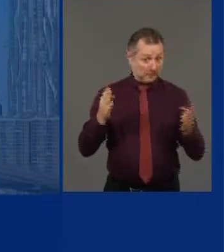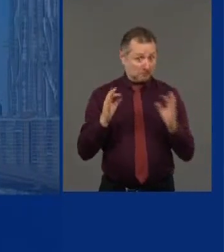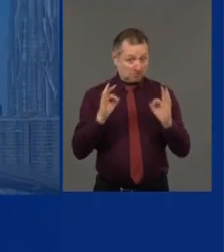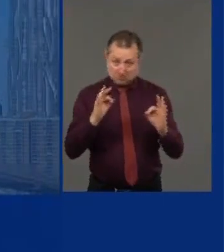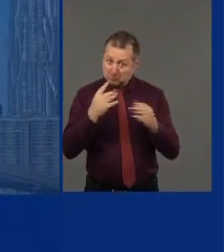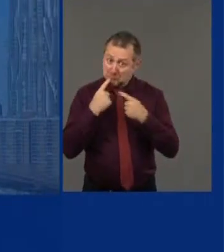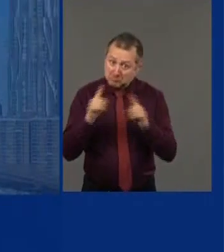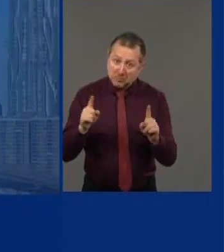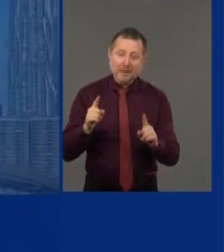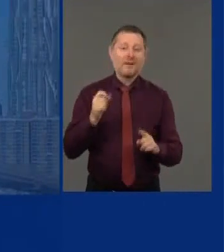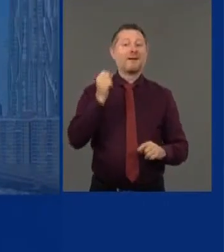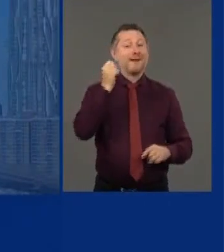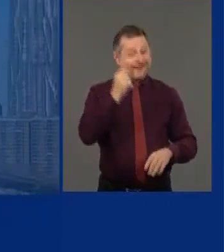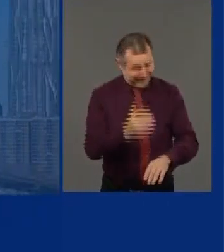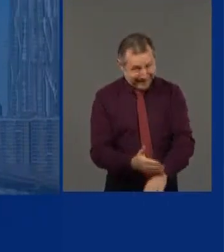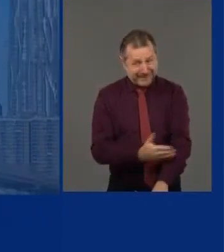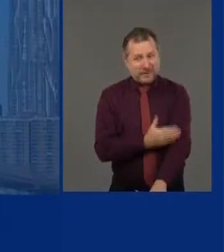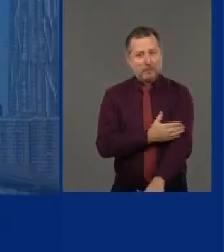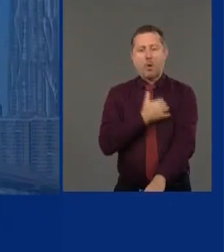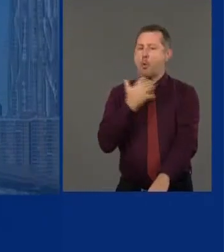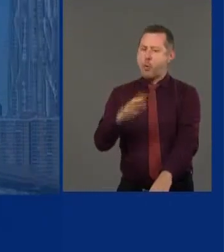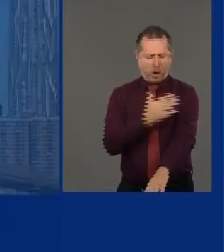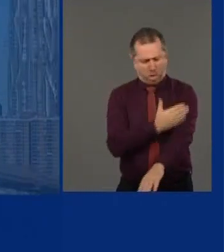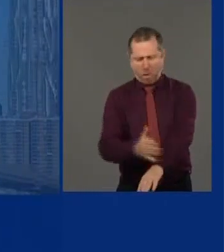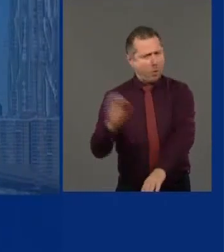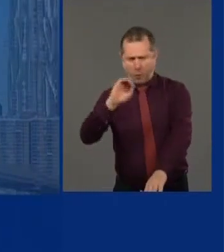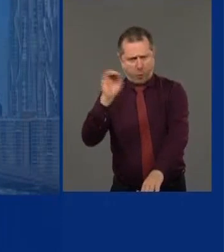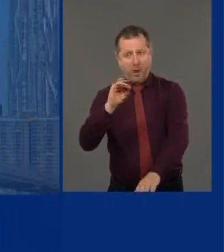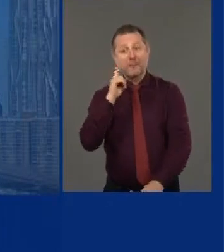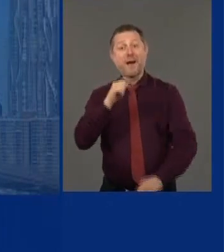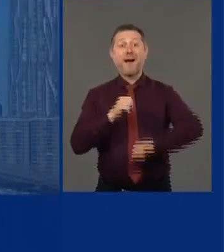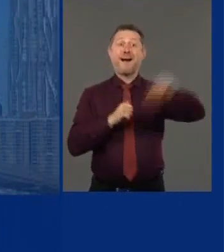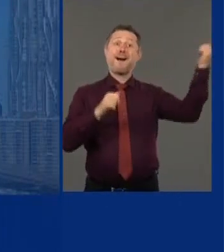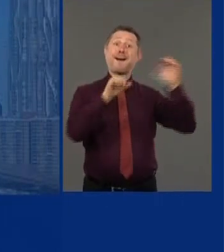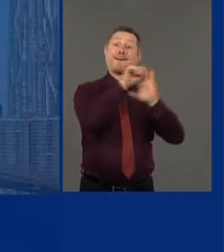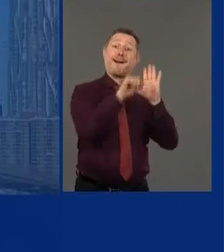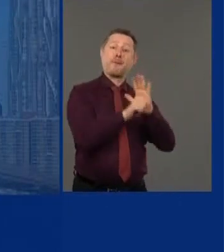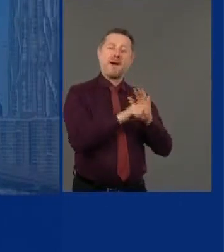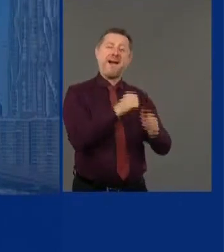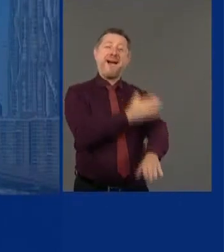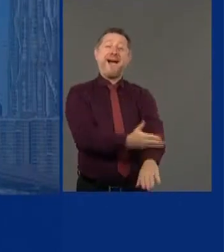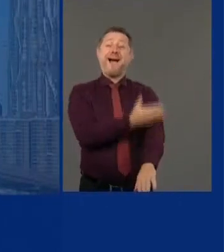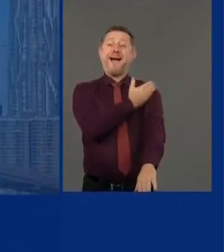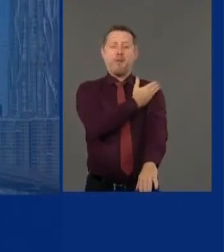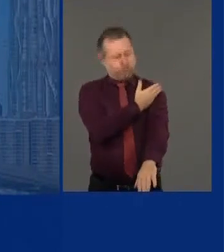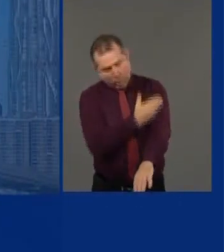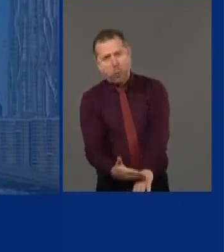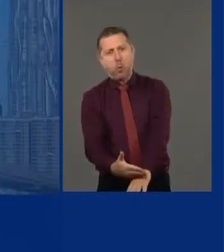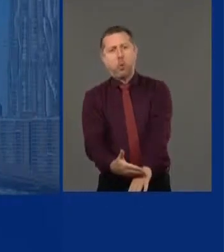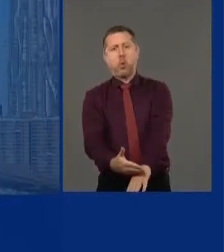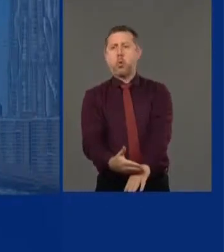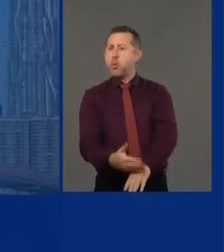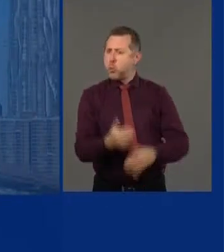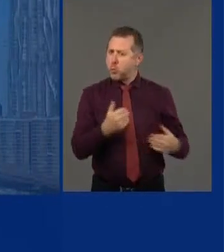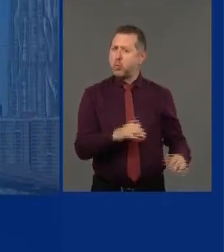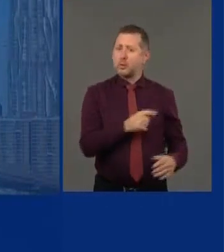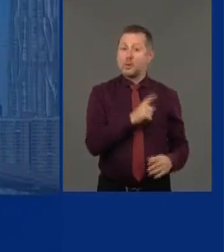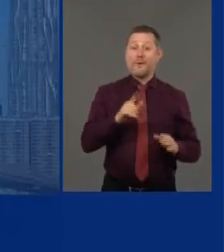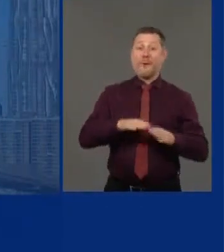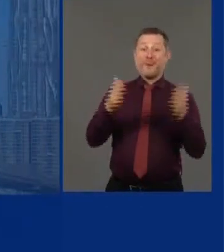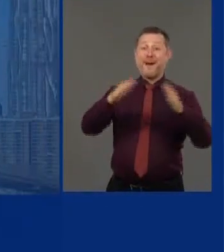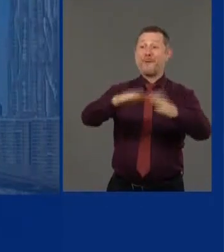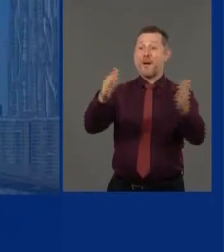going backwards, we're going forwards. A lot of these other states actually have had to go backwards. They started to reopen and